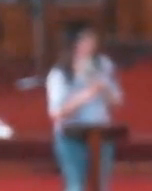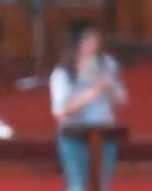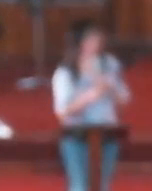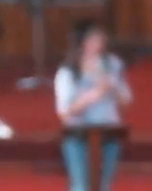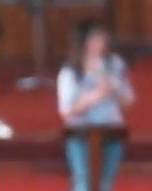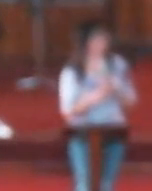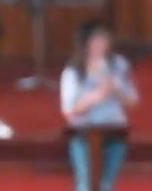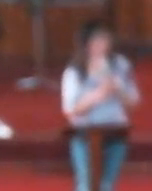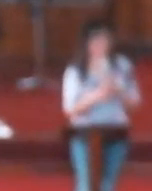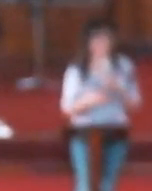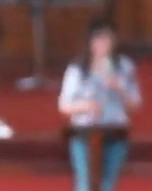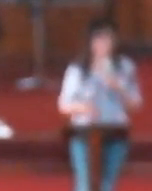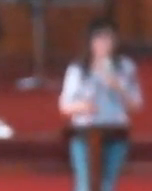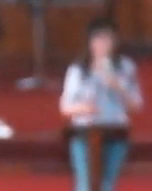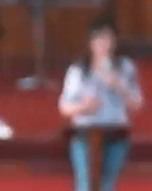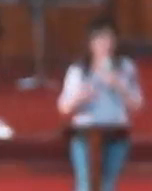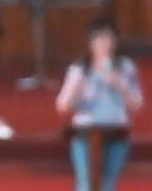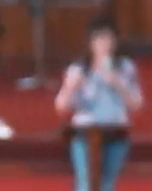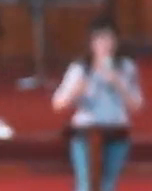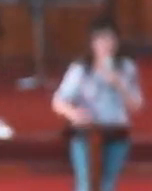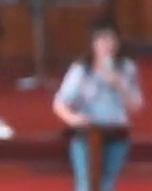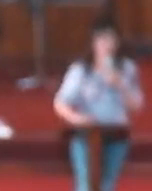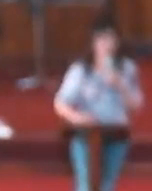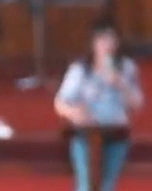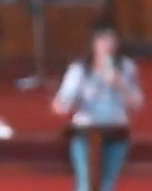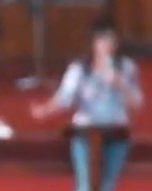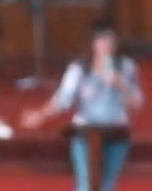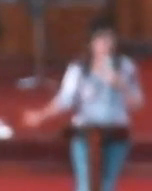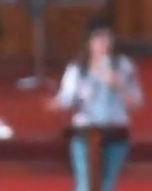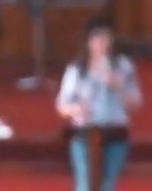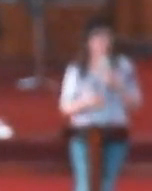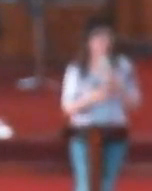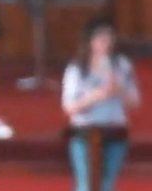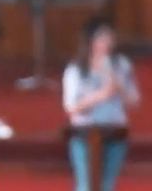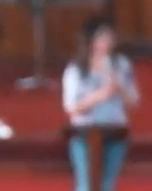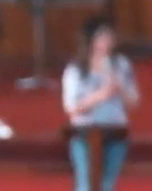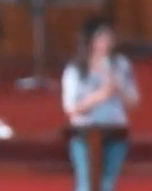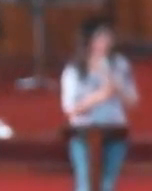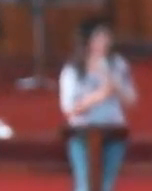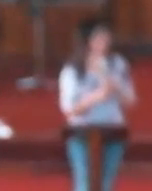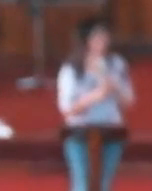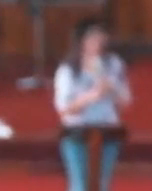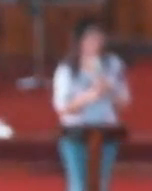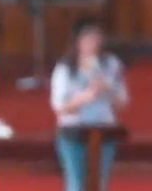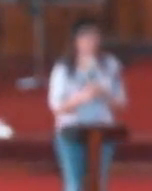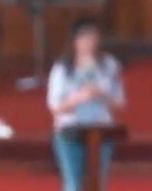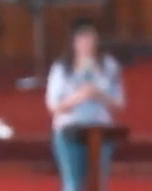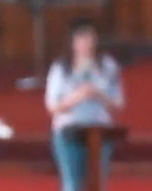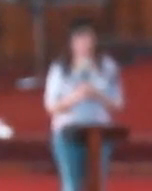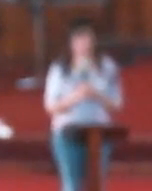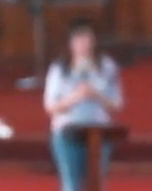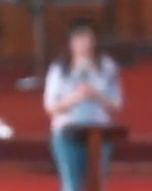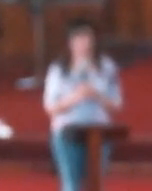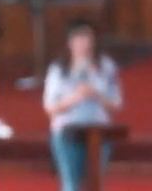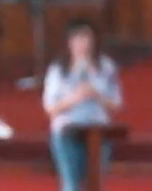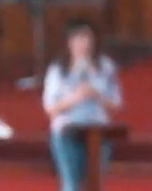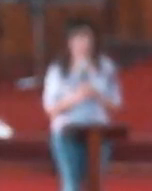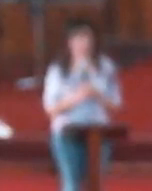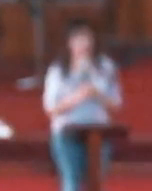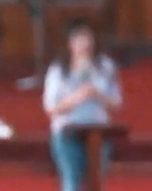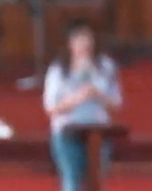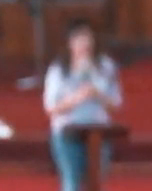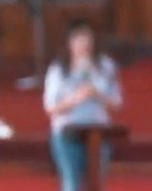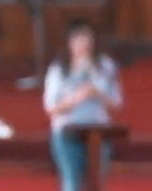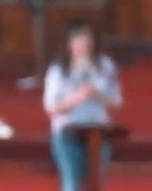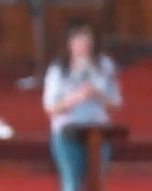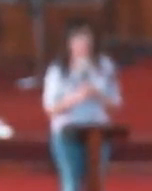para abrir la puerta a las ovejas. Yeah, do we see Jesus as the door himself? No, nosotros sabemos que es una metáfora. De